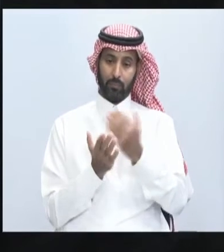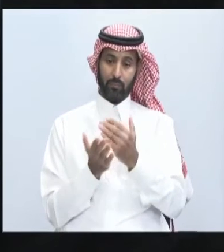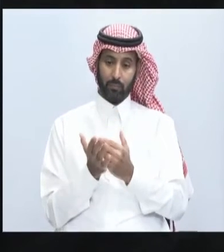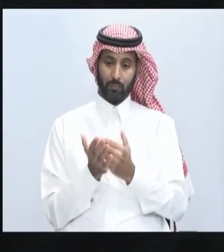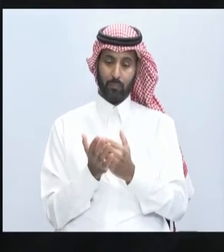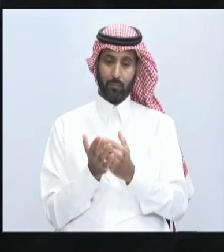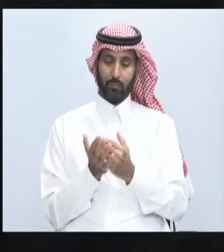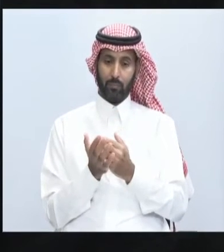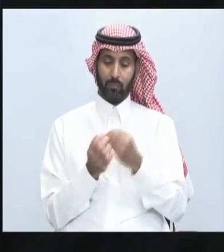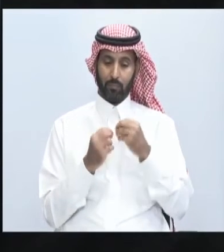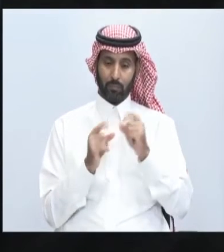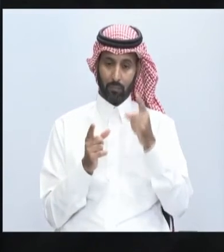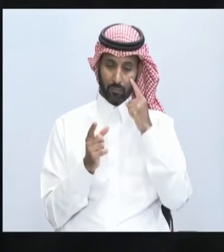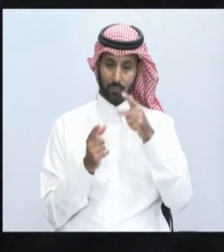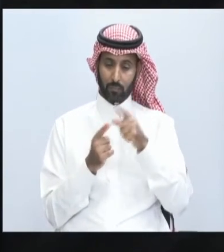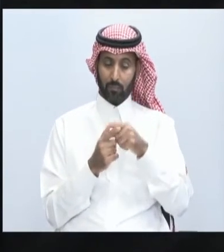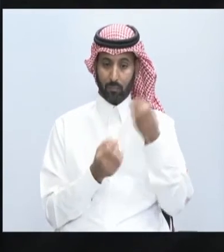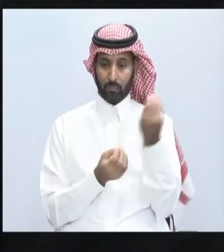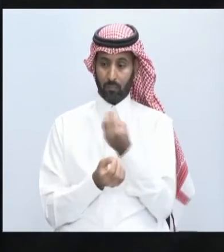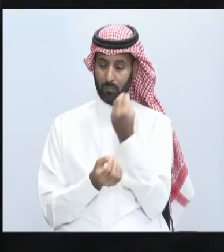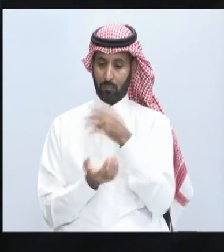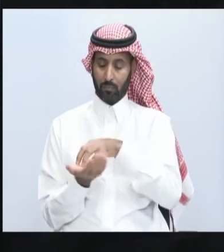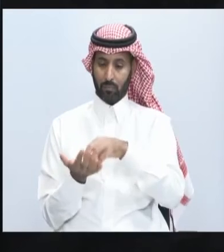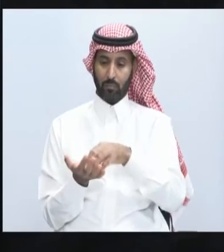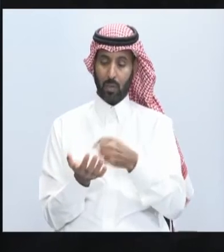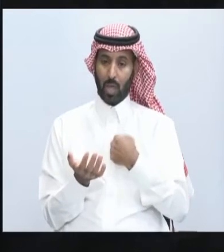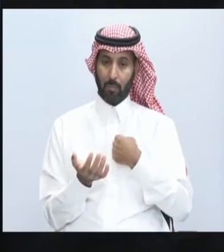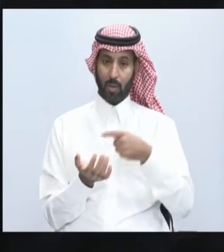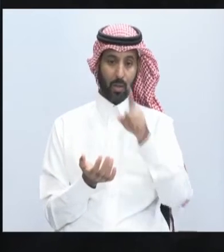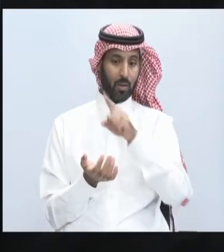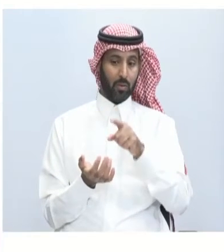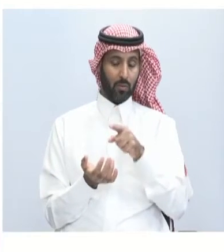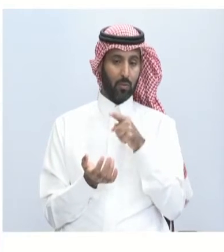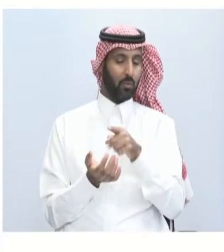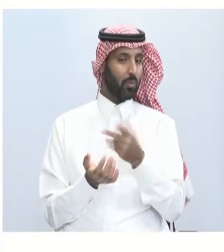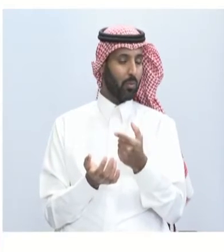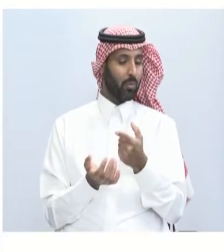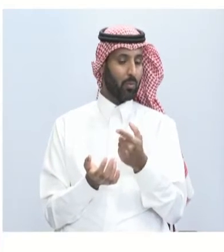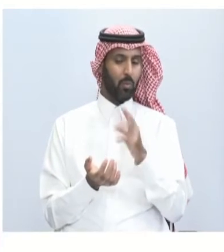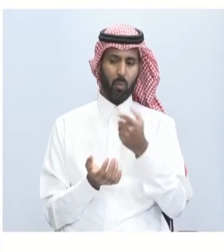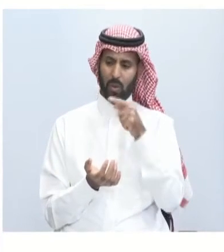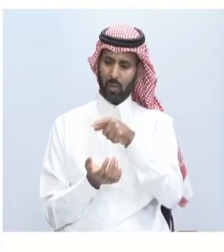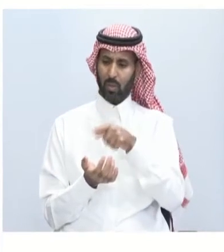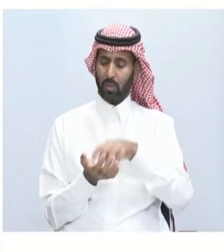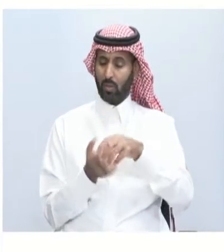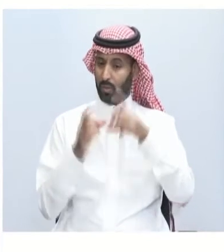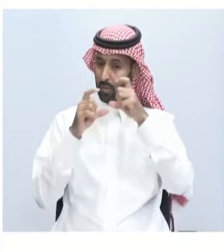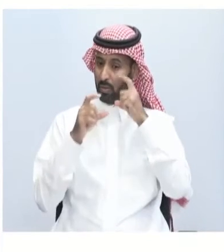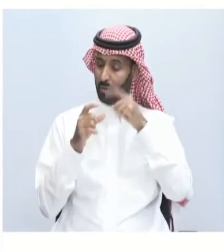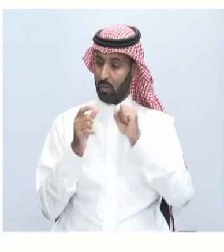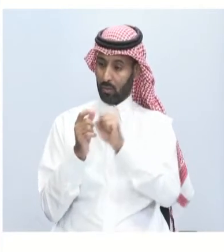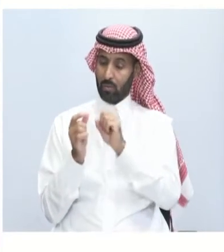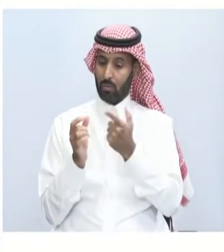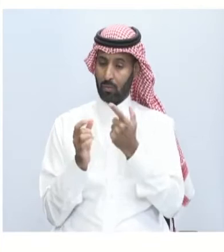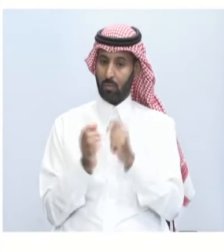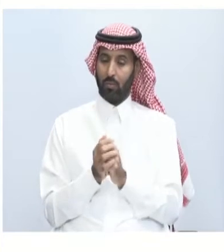and are shown in the museum. So my question to you is, what things in these pictures do you have?